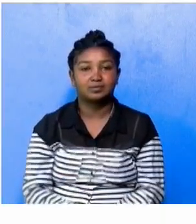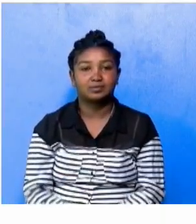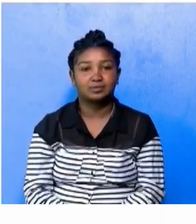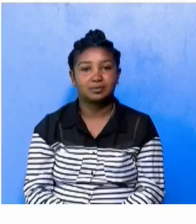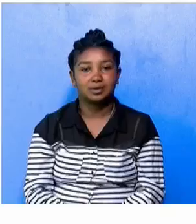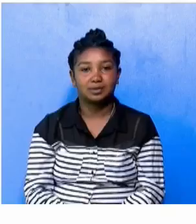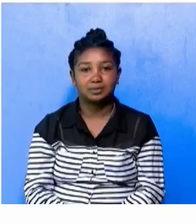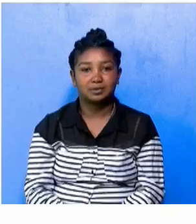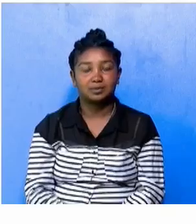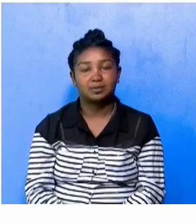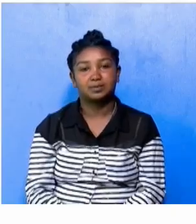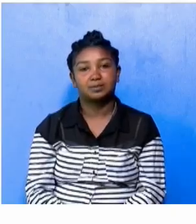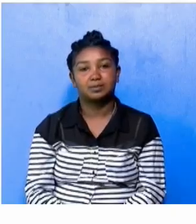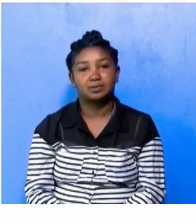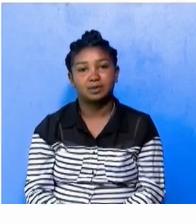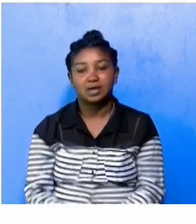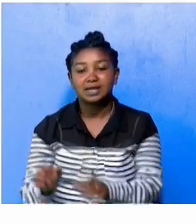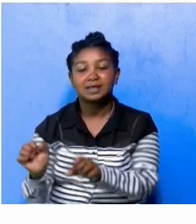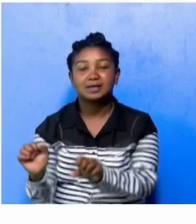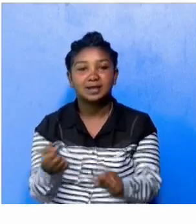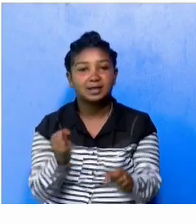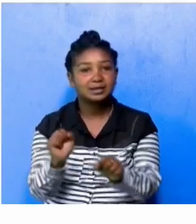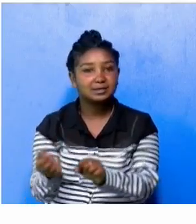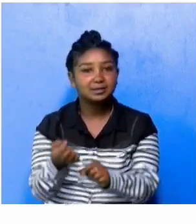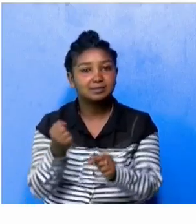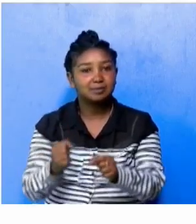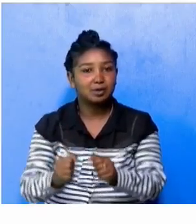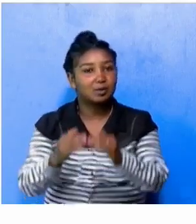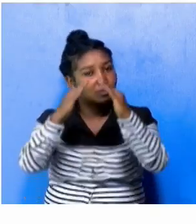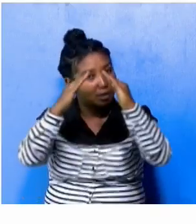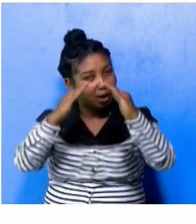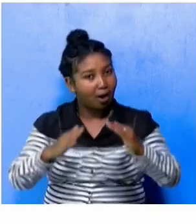cleans the house.